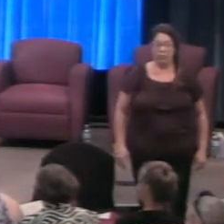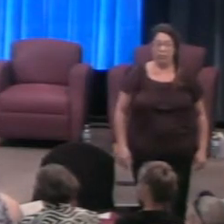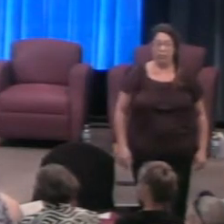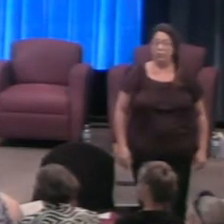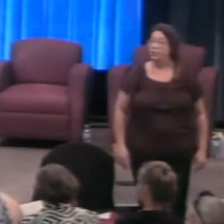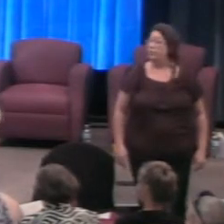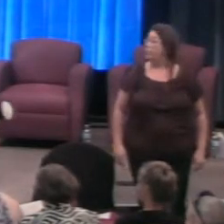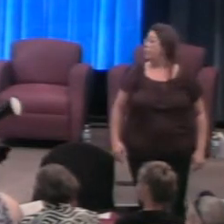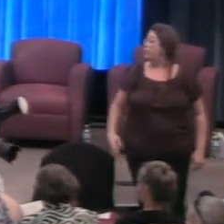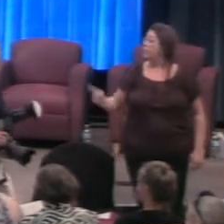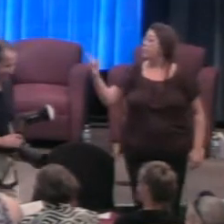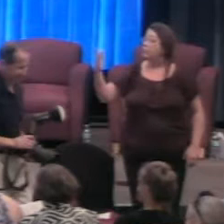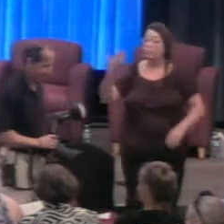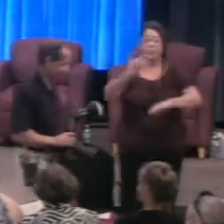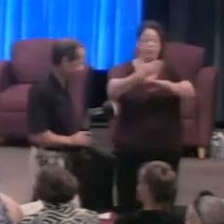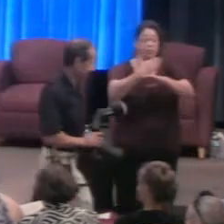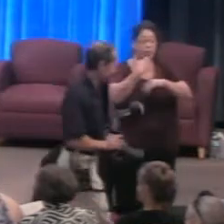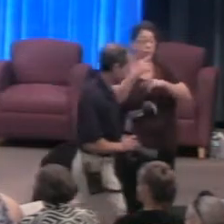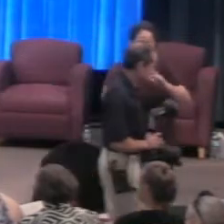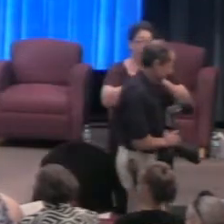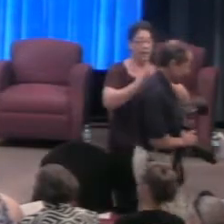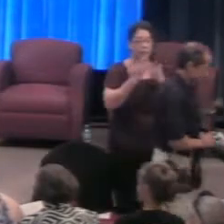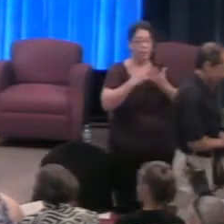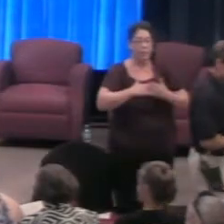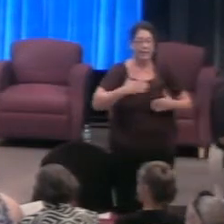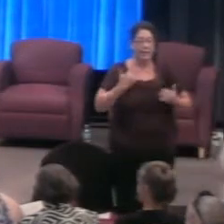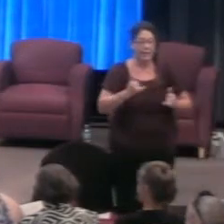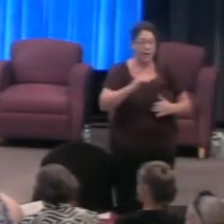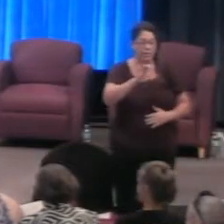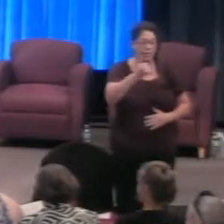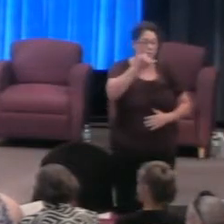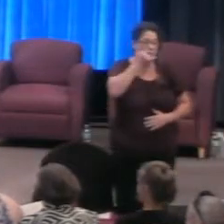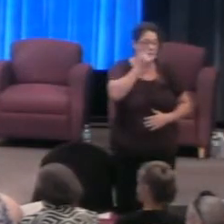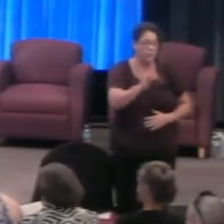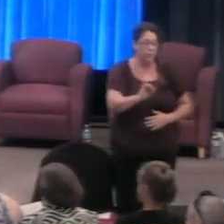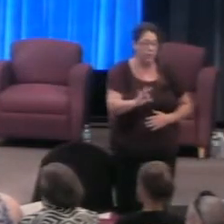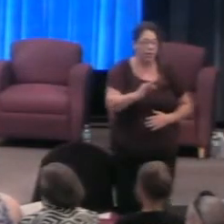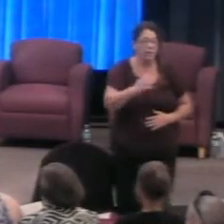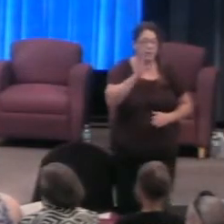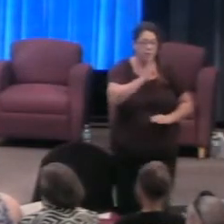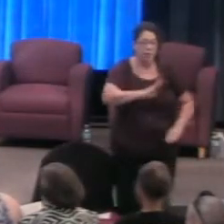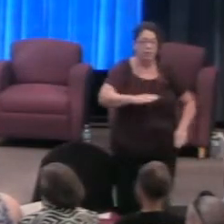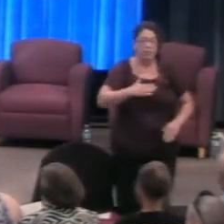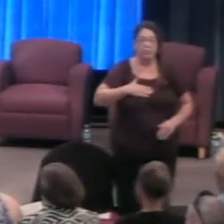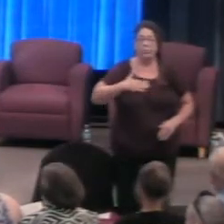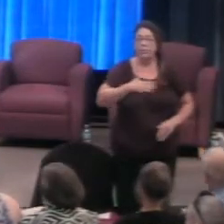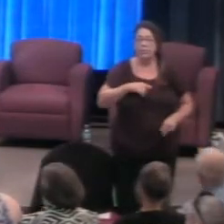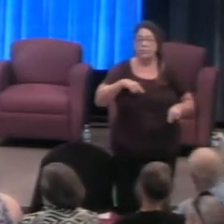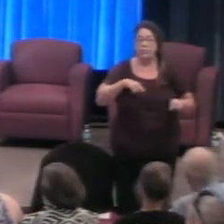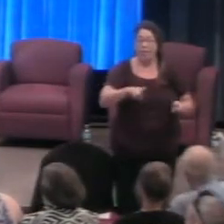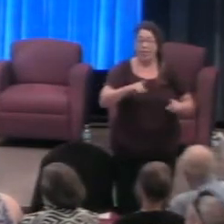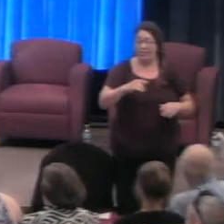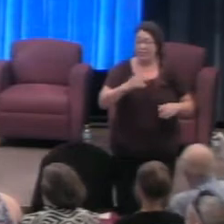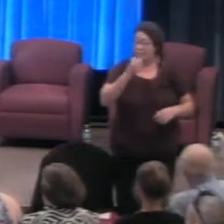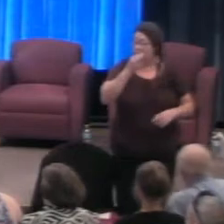Before we begin, please take this time to silence your cell phone and electronic devices as our program will begin